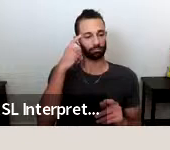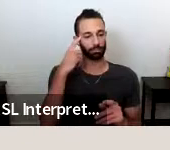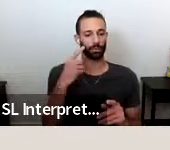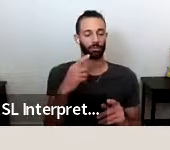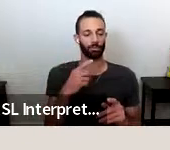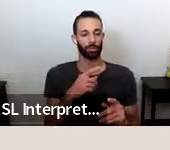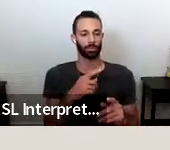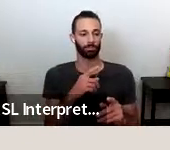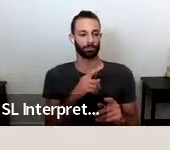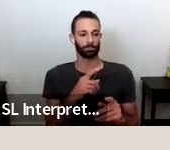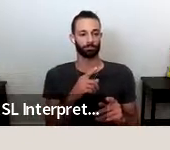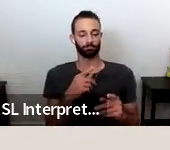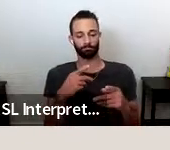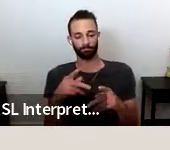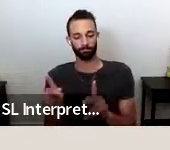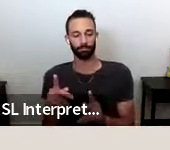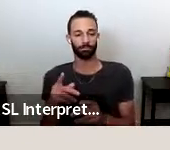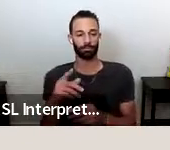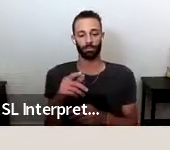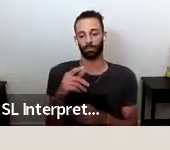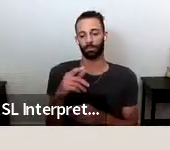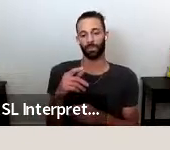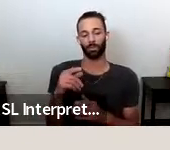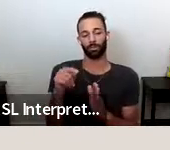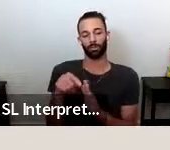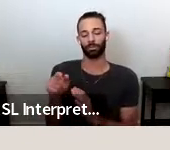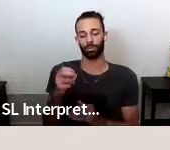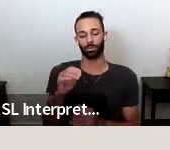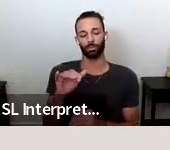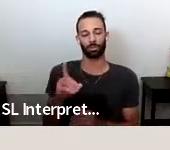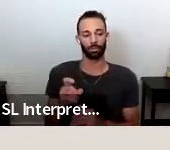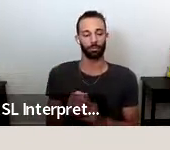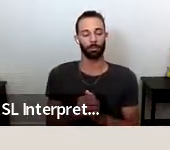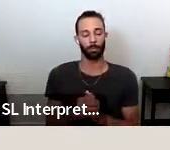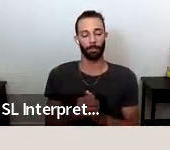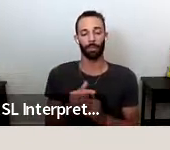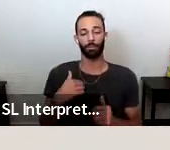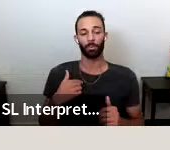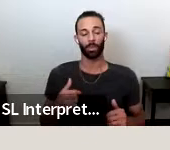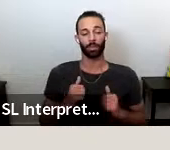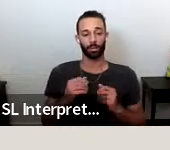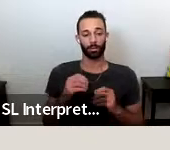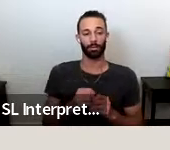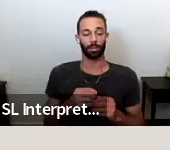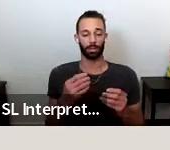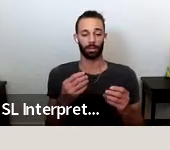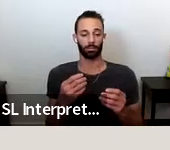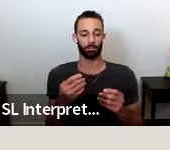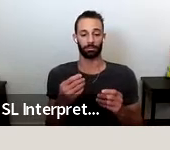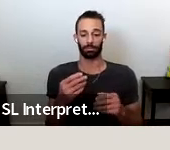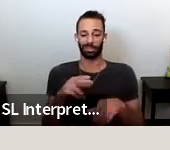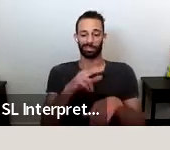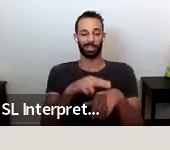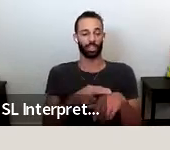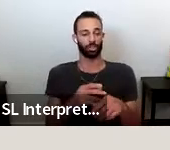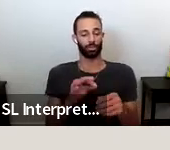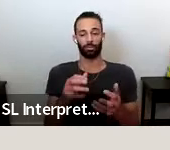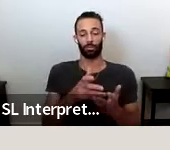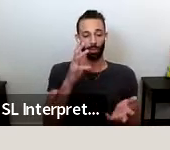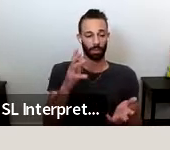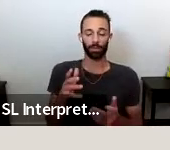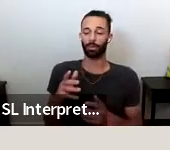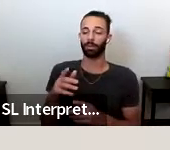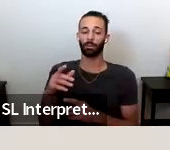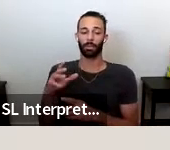We live in a nation of wealth created by the subjugation of African people brought to Turtle Island